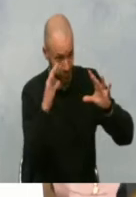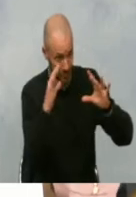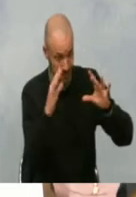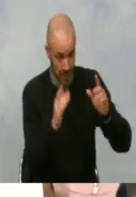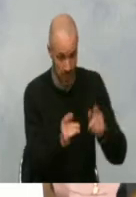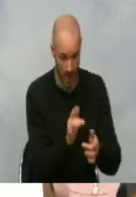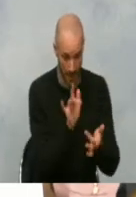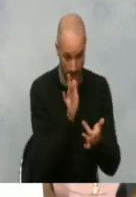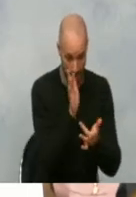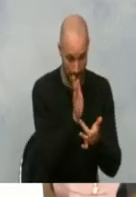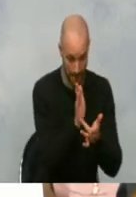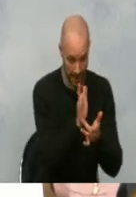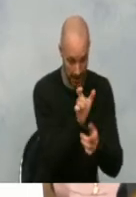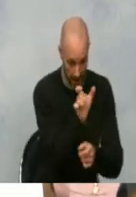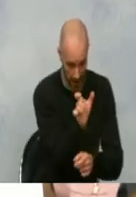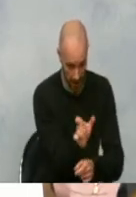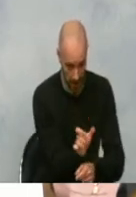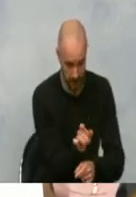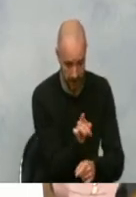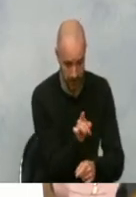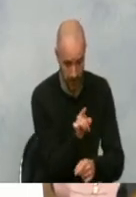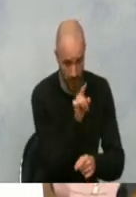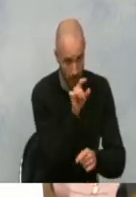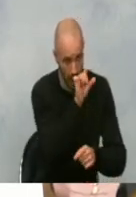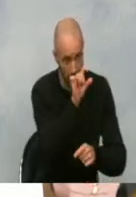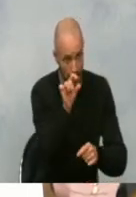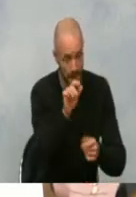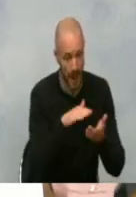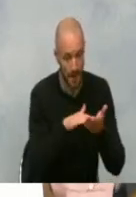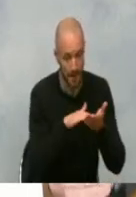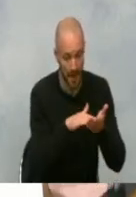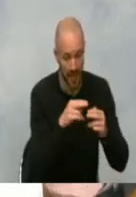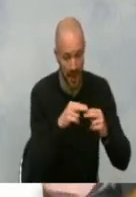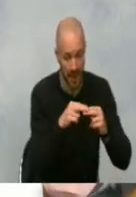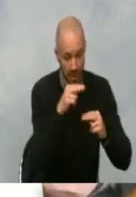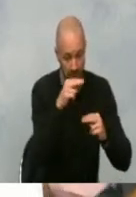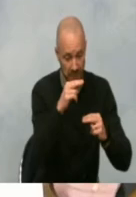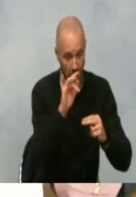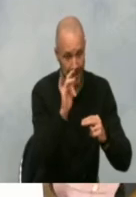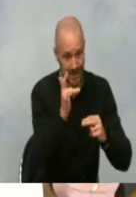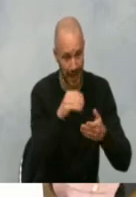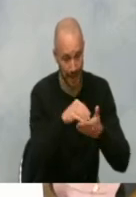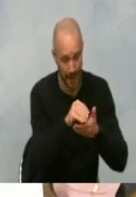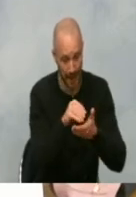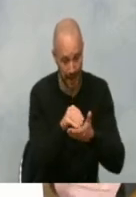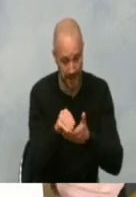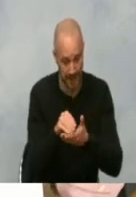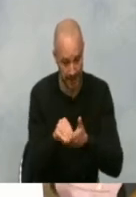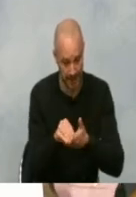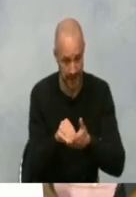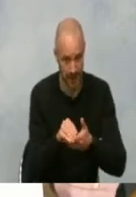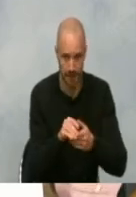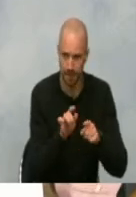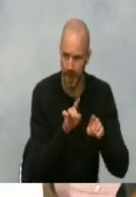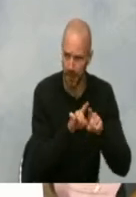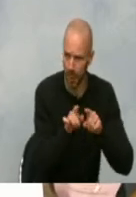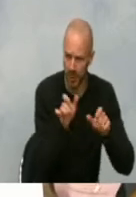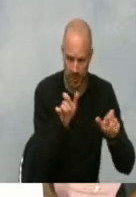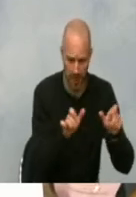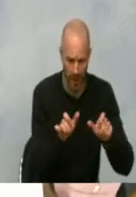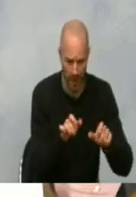for example, the one-headed monthly increase over 10 payments, given most people pay